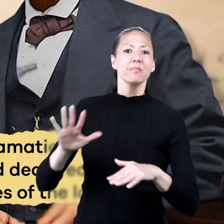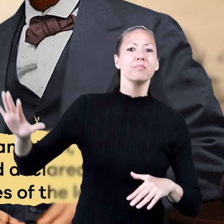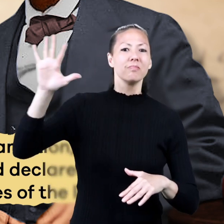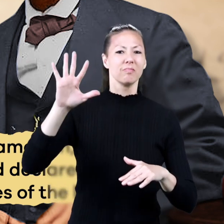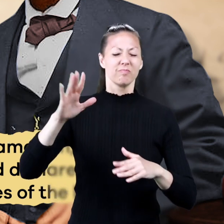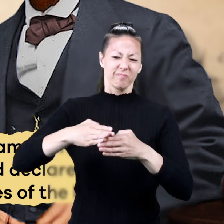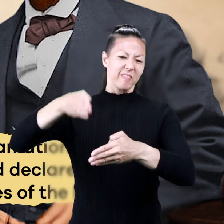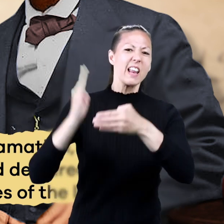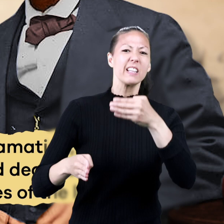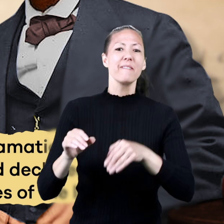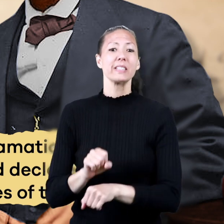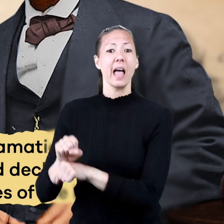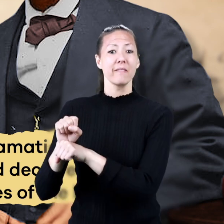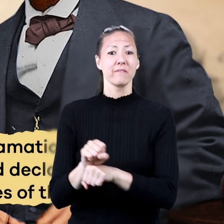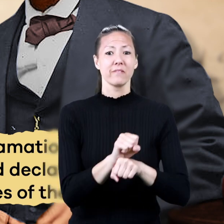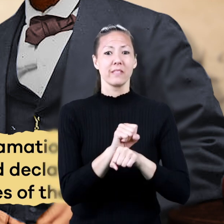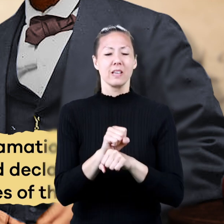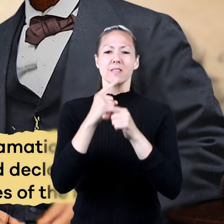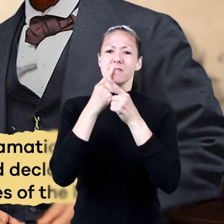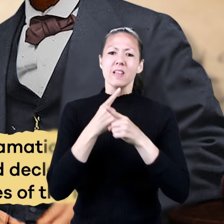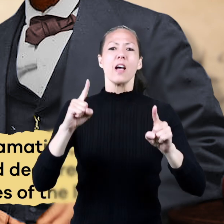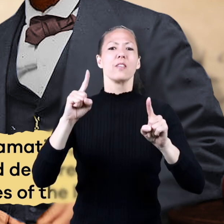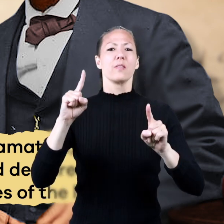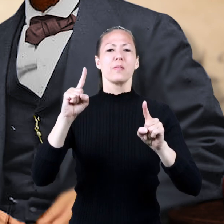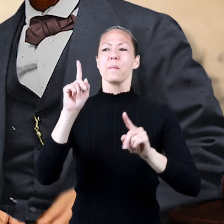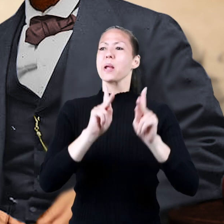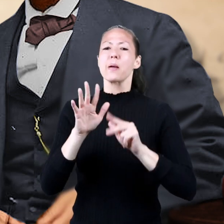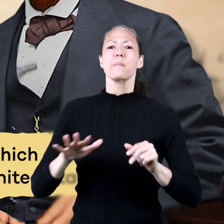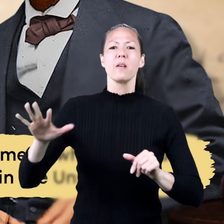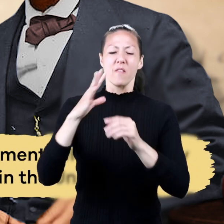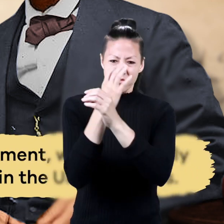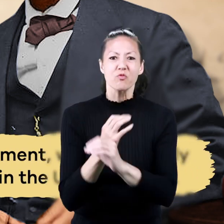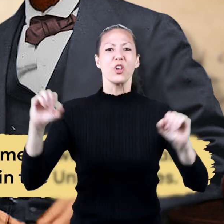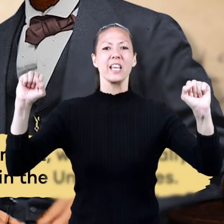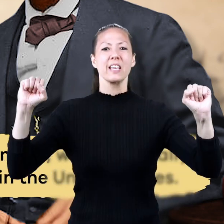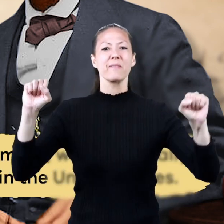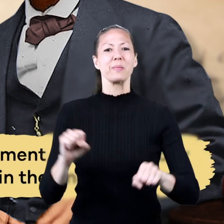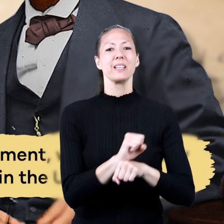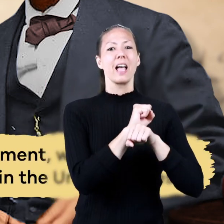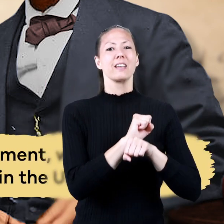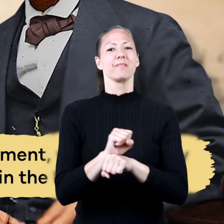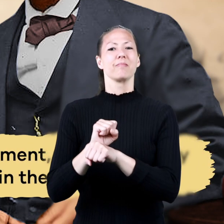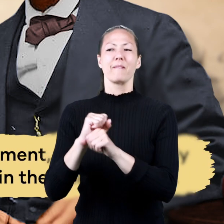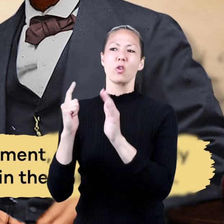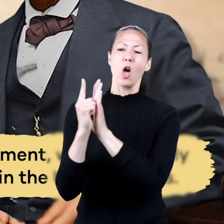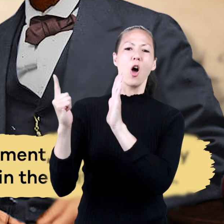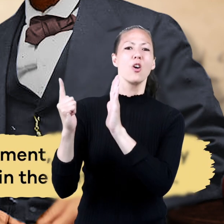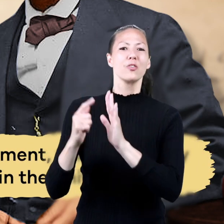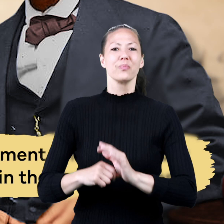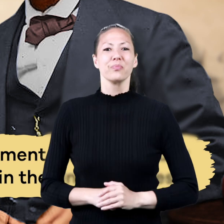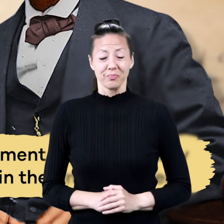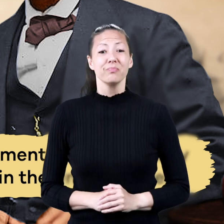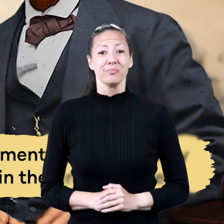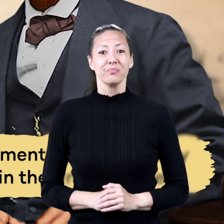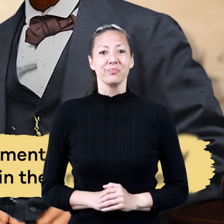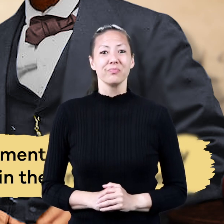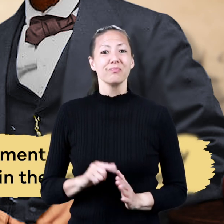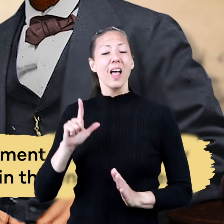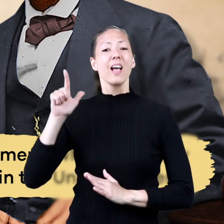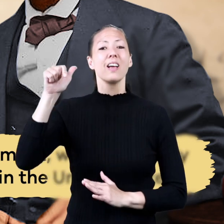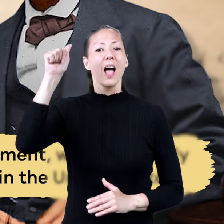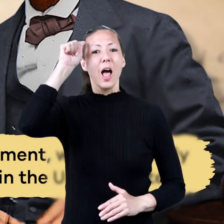all enslaved people to be free in the eyes of the law. Later, Lincoln crafted the 13th Amendment,